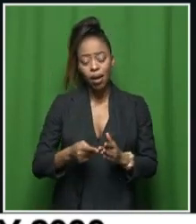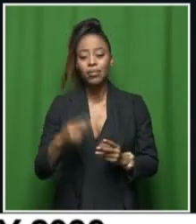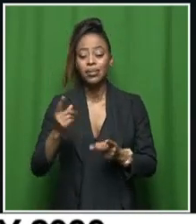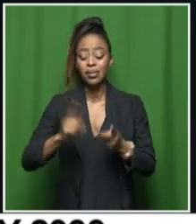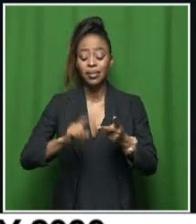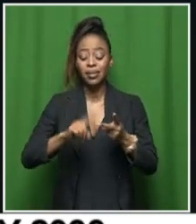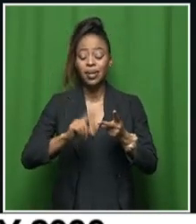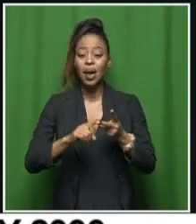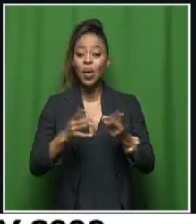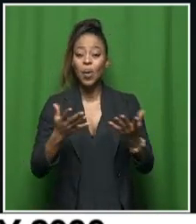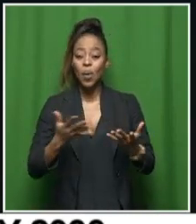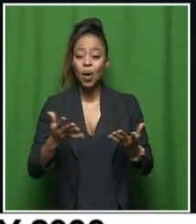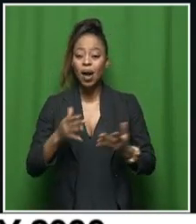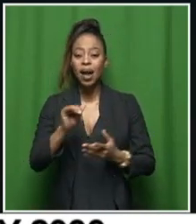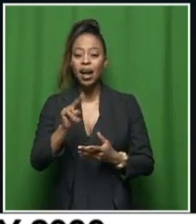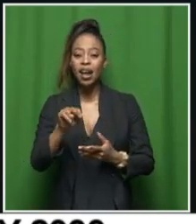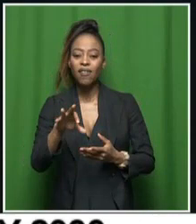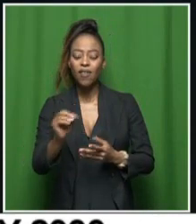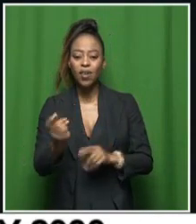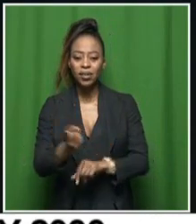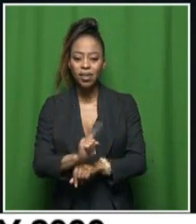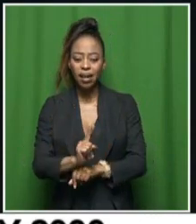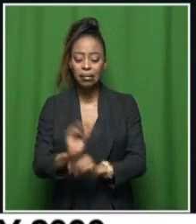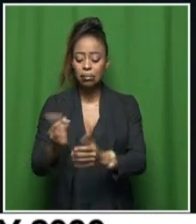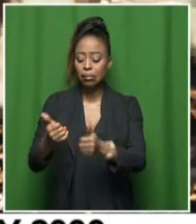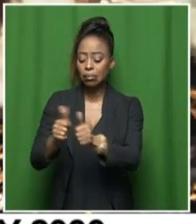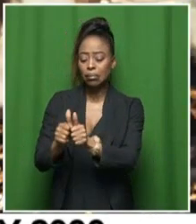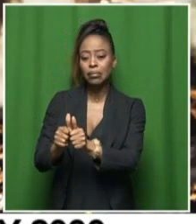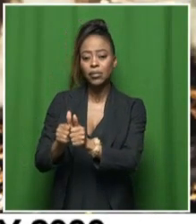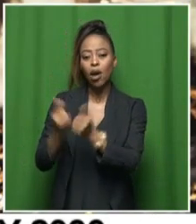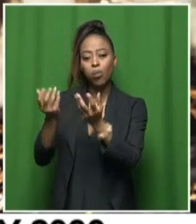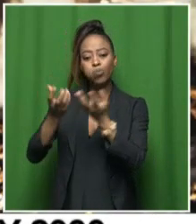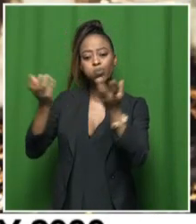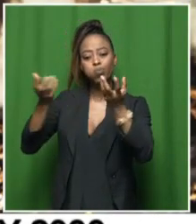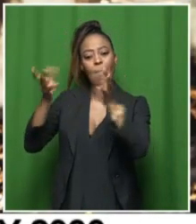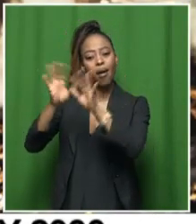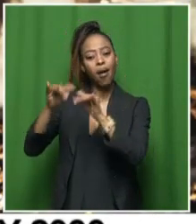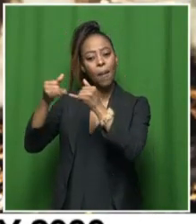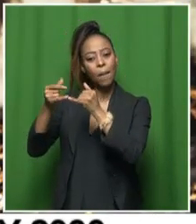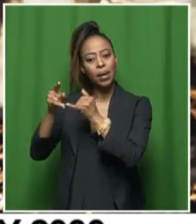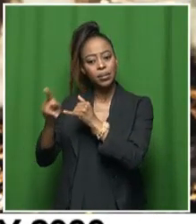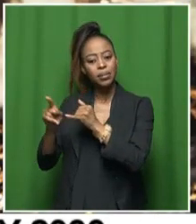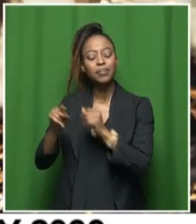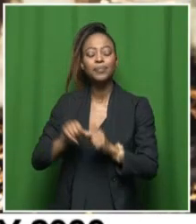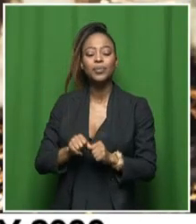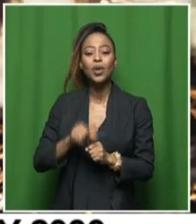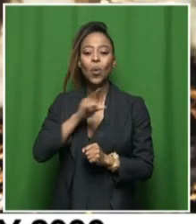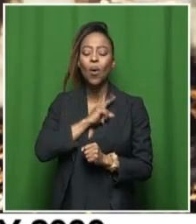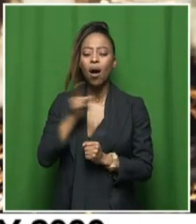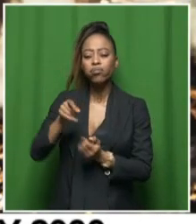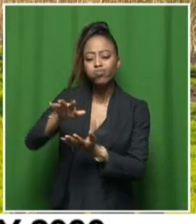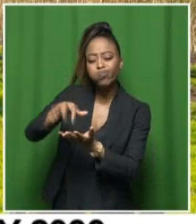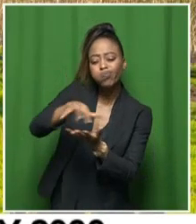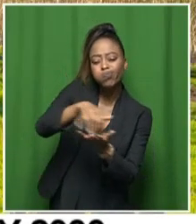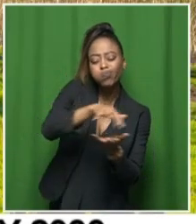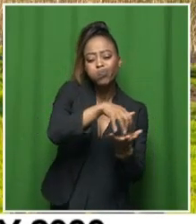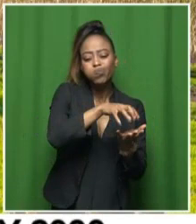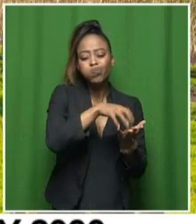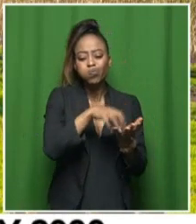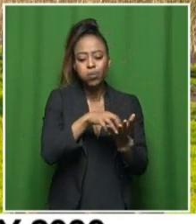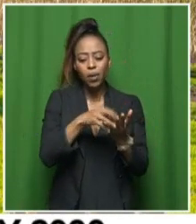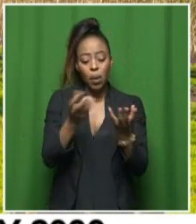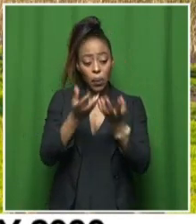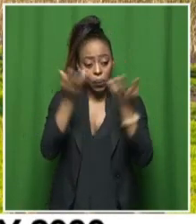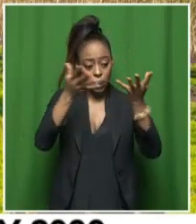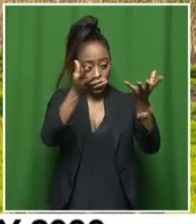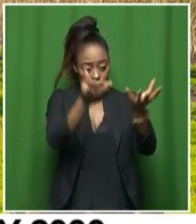one is InfraSalience, which is a partnership with the emissions capture company, where we're essentially capturing flue gas emissions